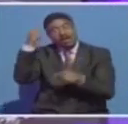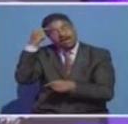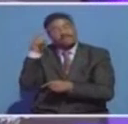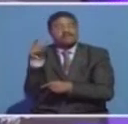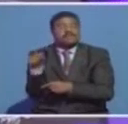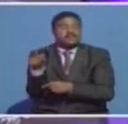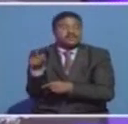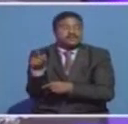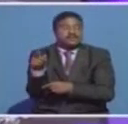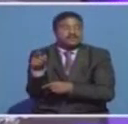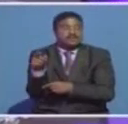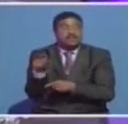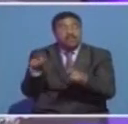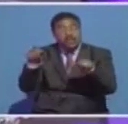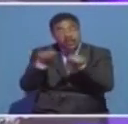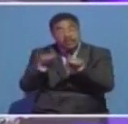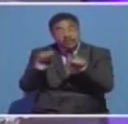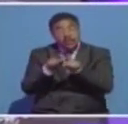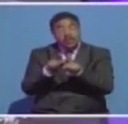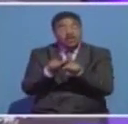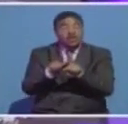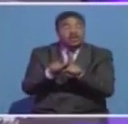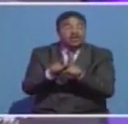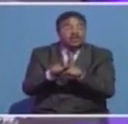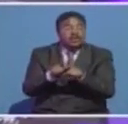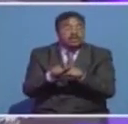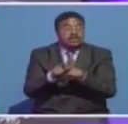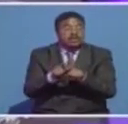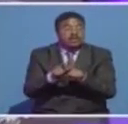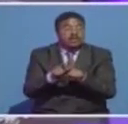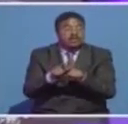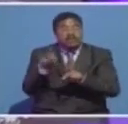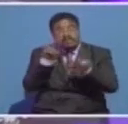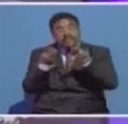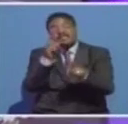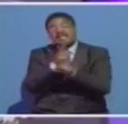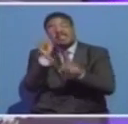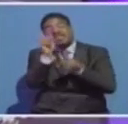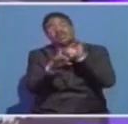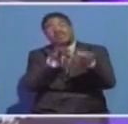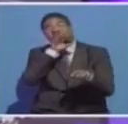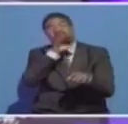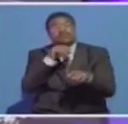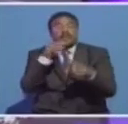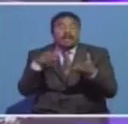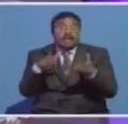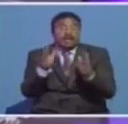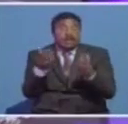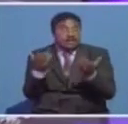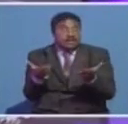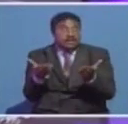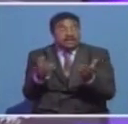in force, where people have been warned not to throw rubbish anyhow. Again, we need to look at the aspect of